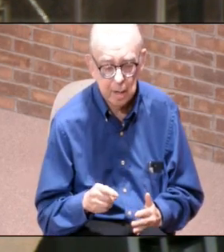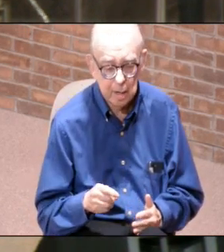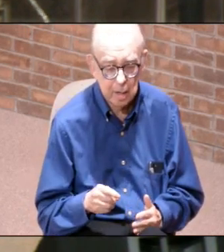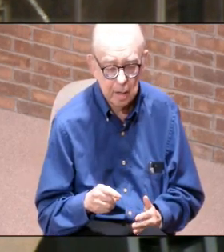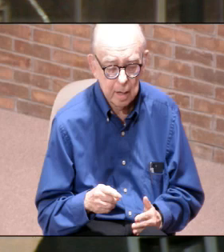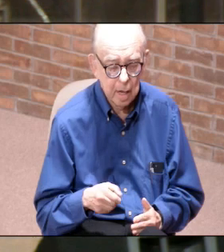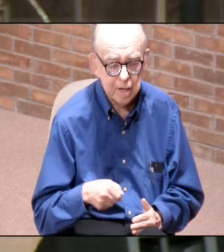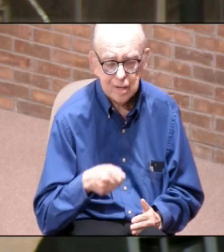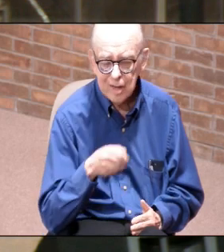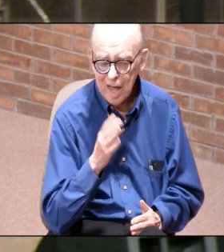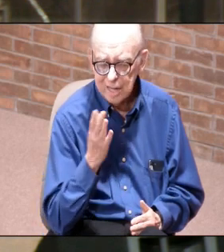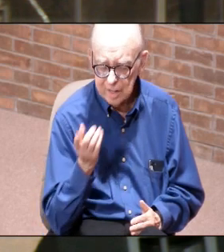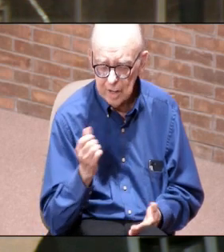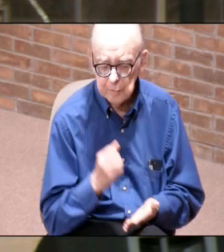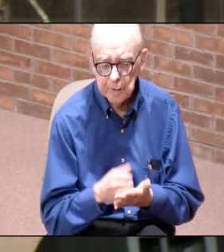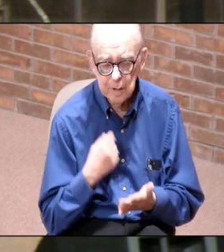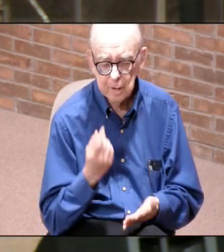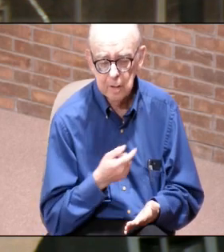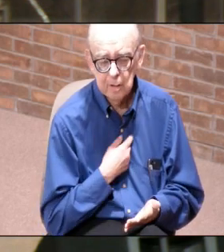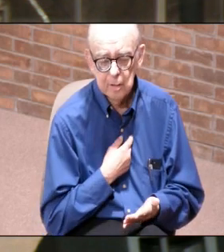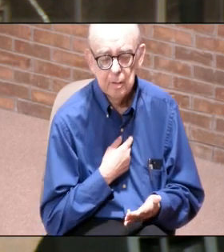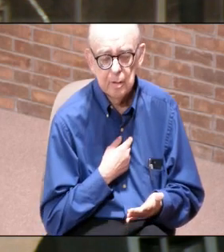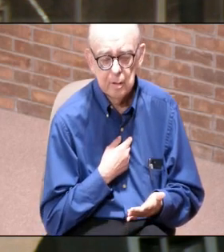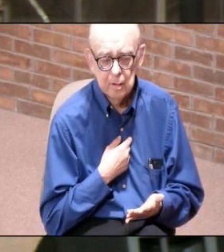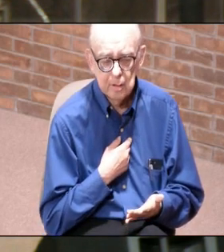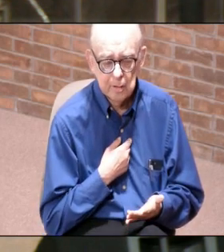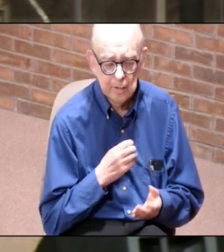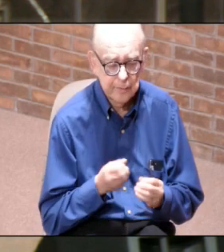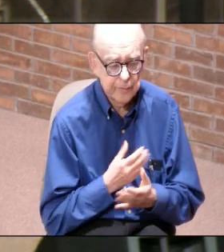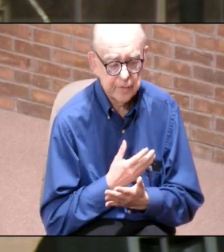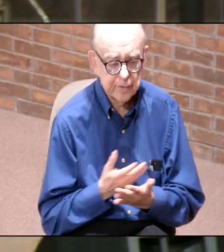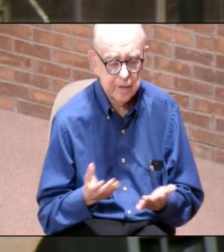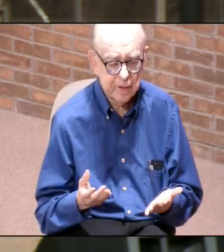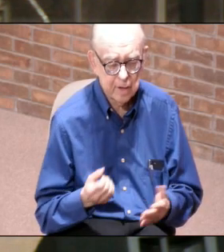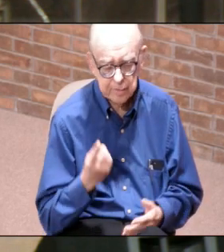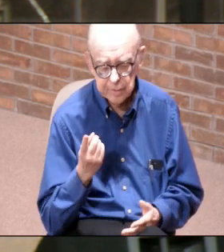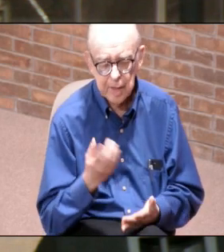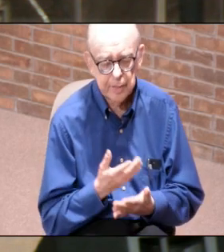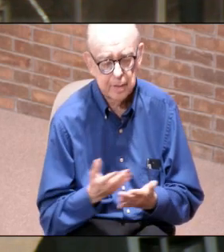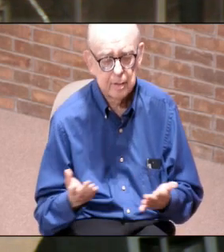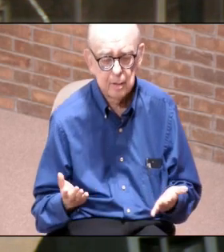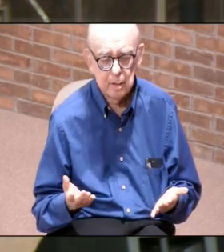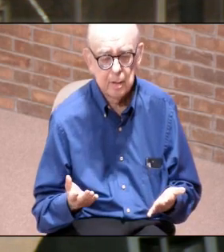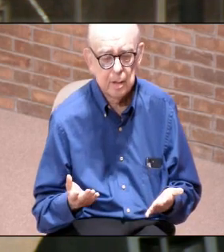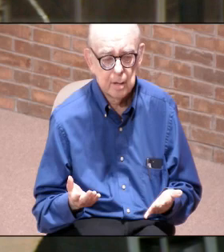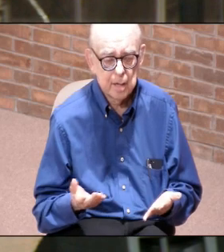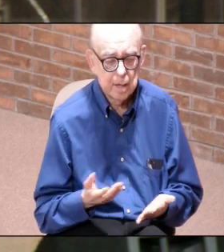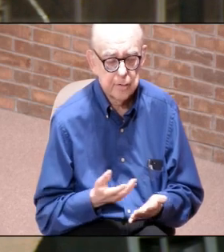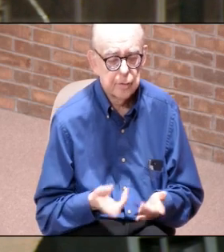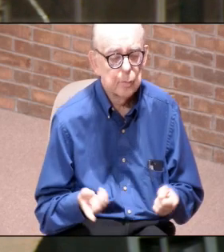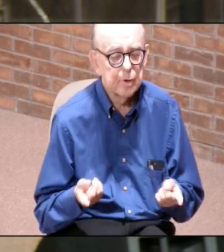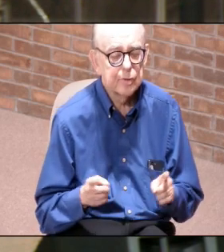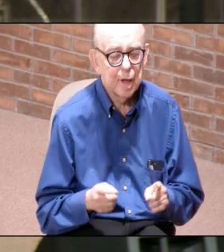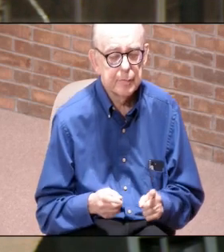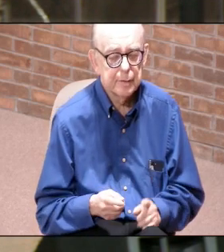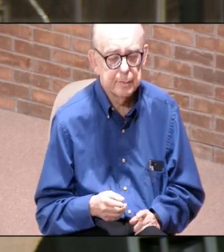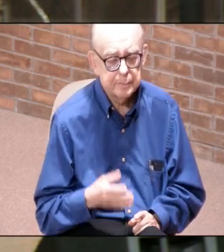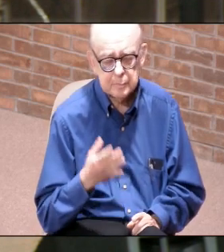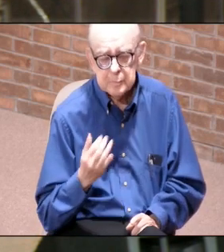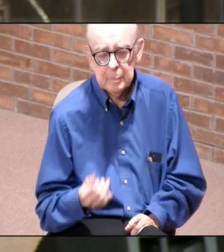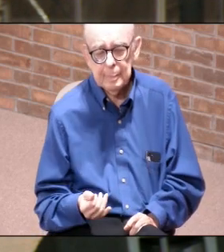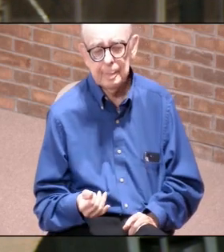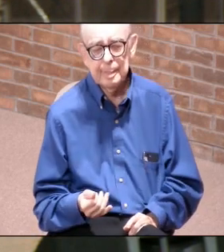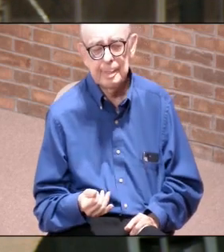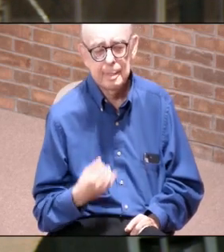bigger God to help us figure some things out as to what's going on,